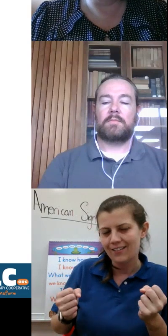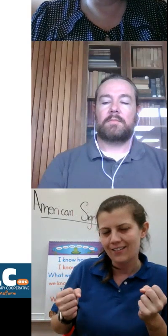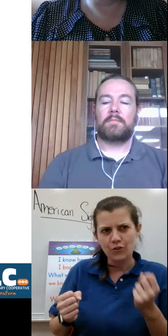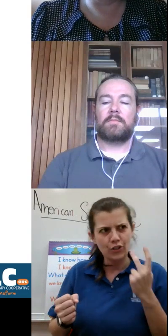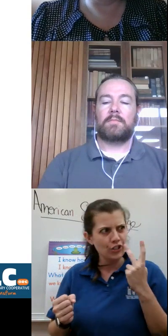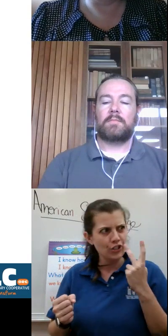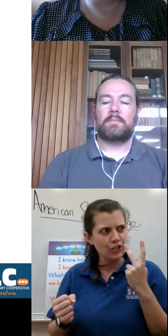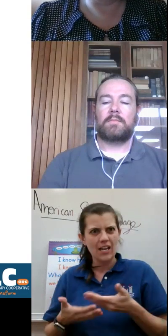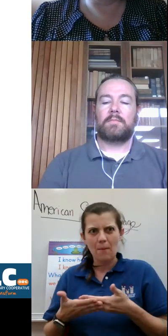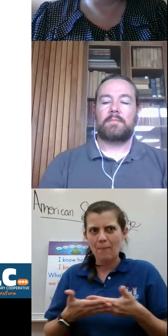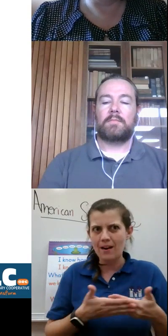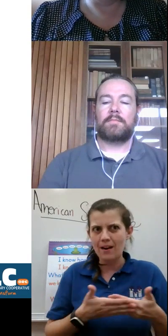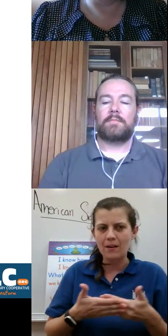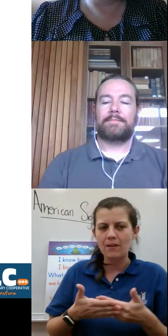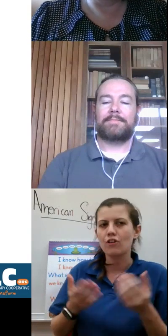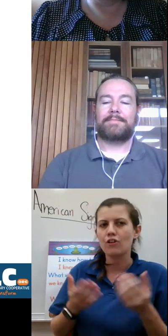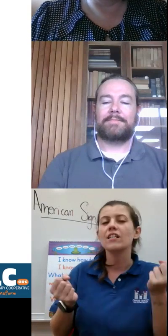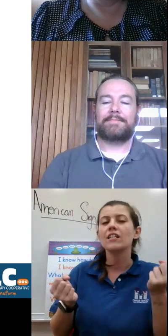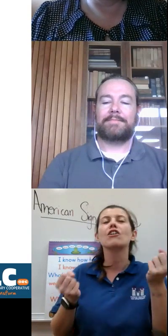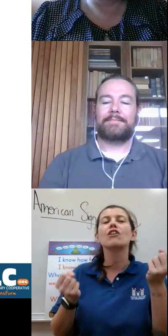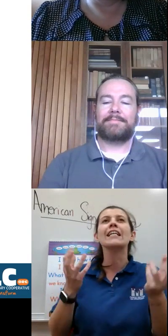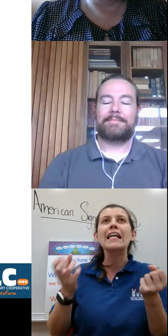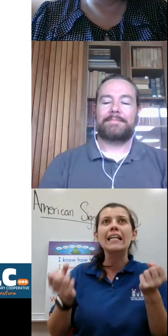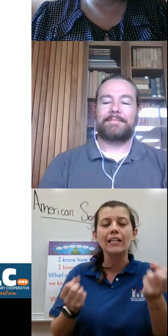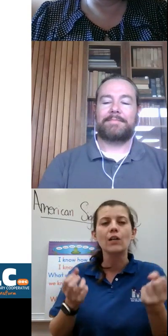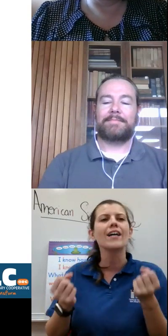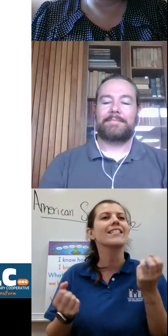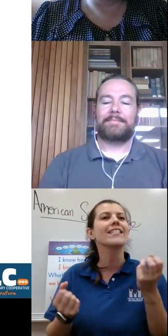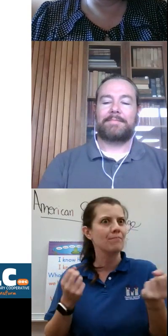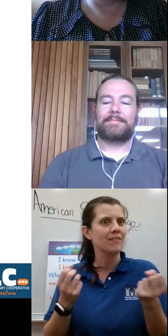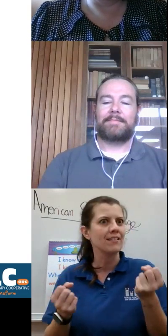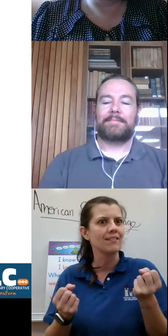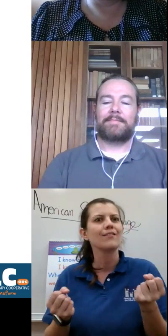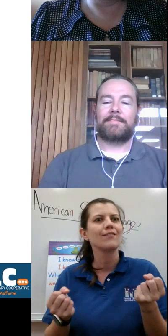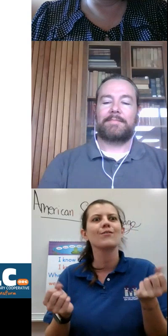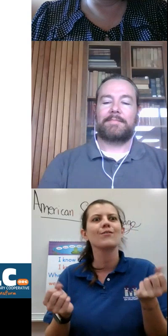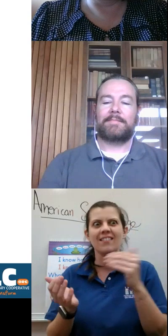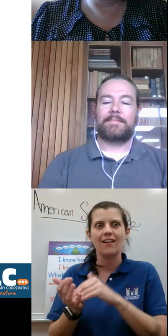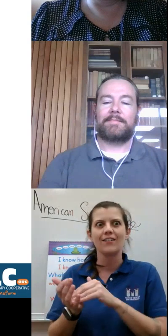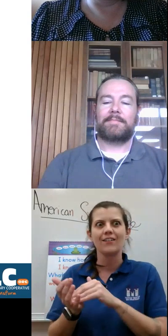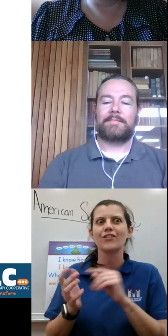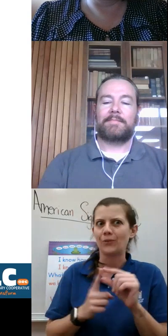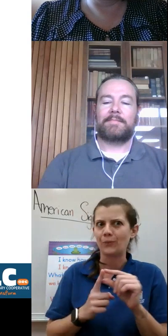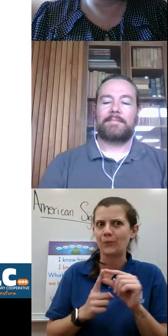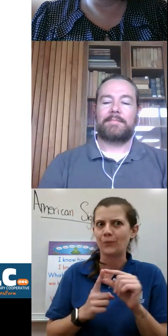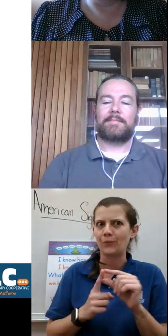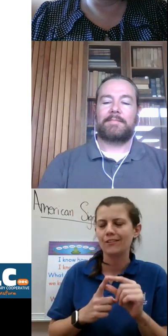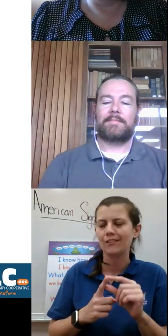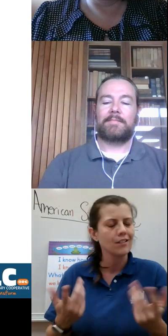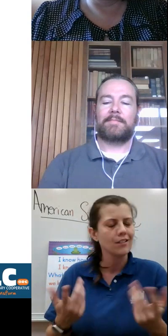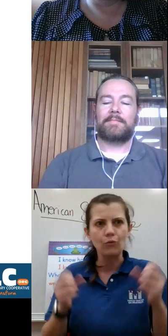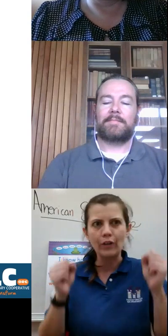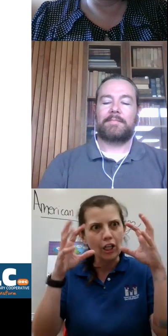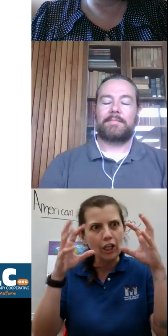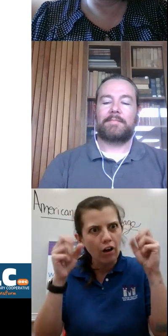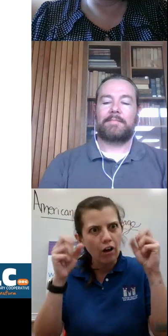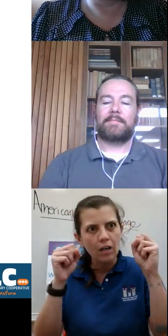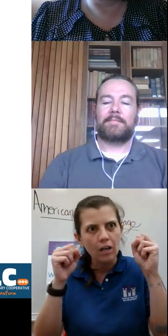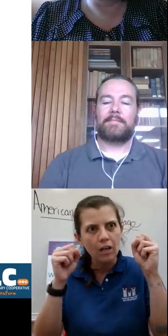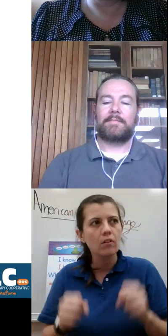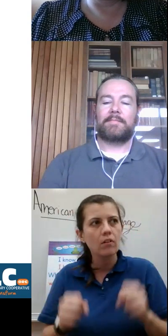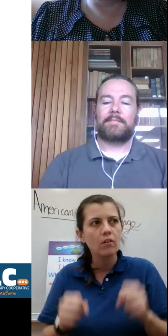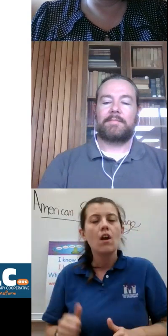sign. You can see a baby needing or attempting to sign certain words.